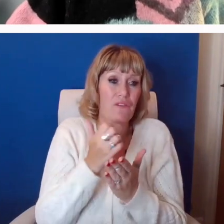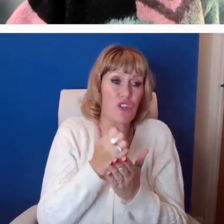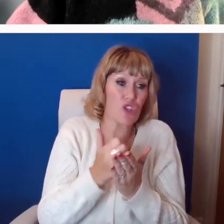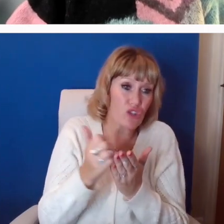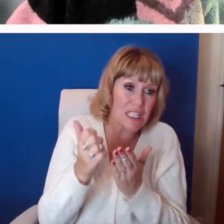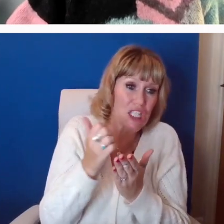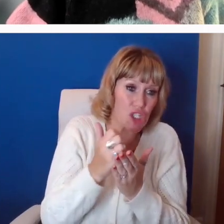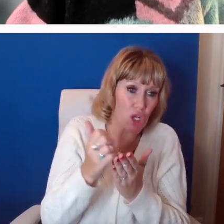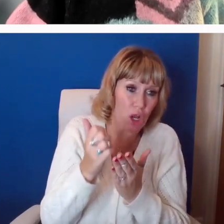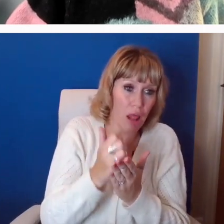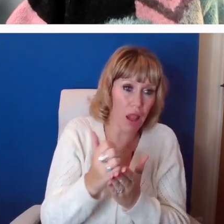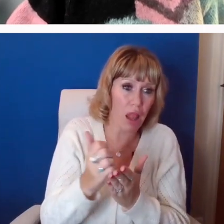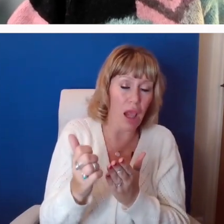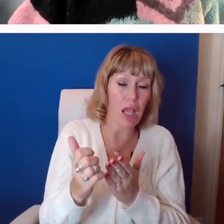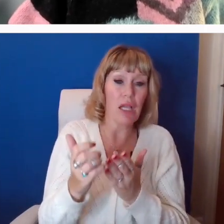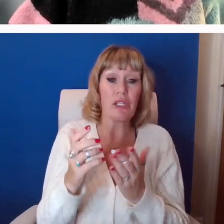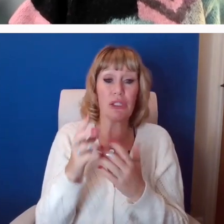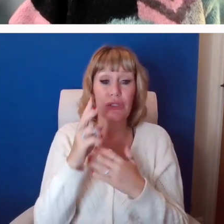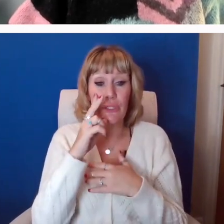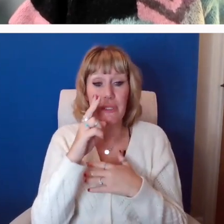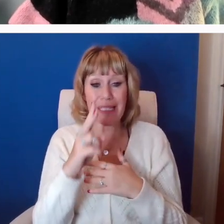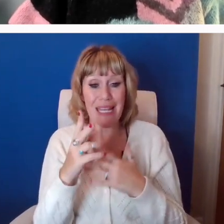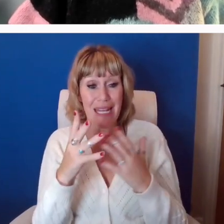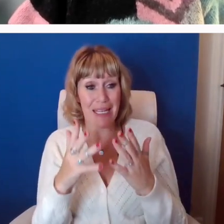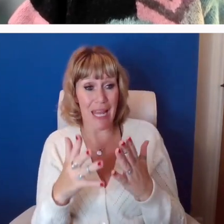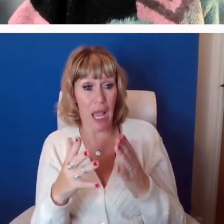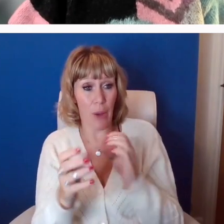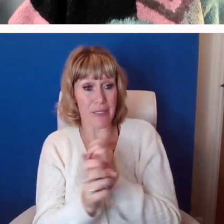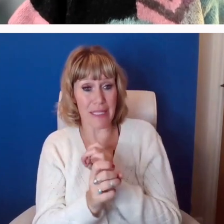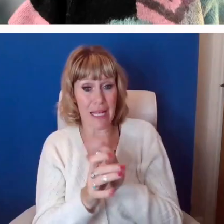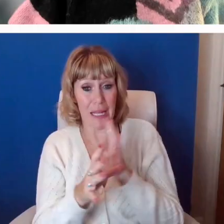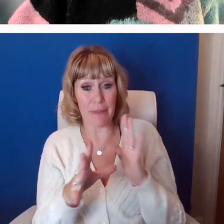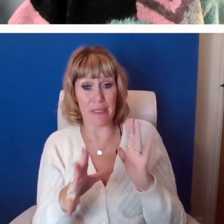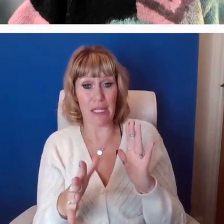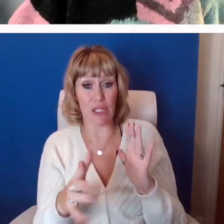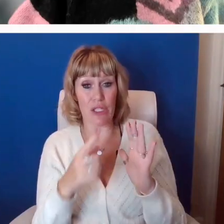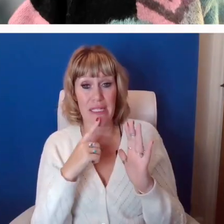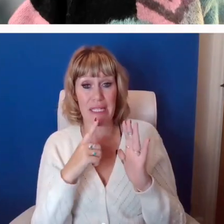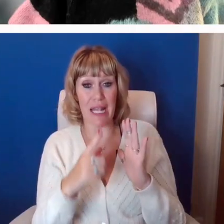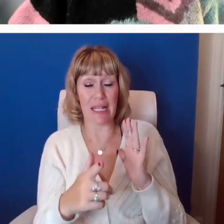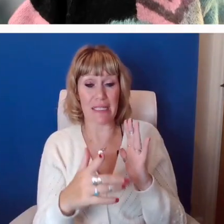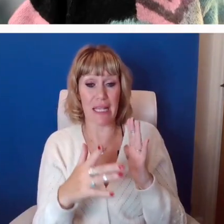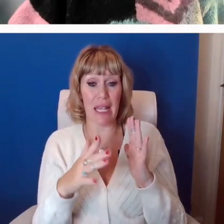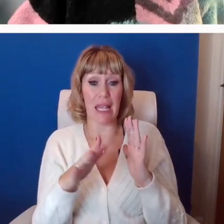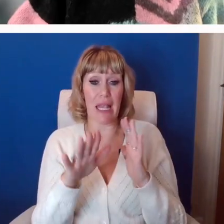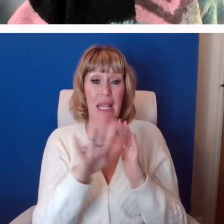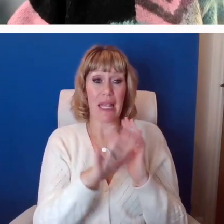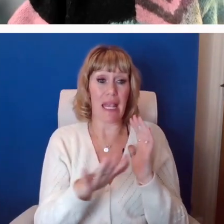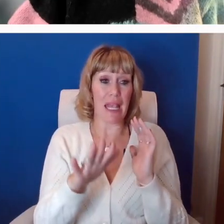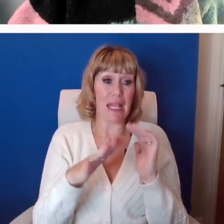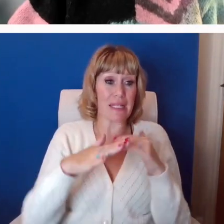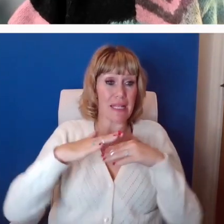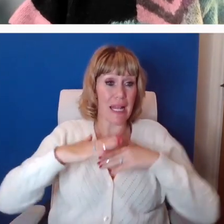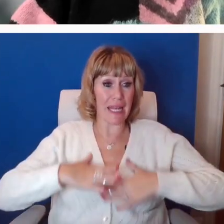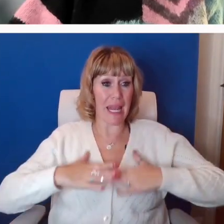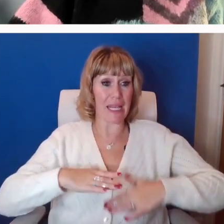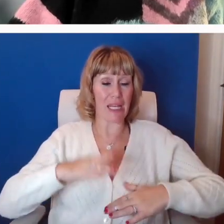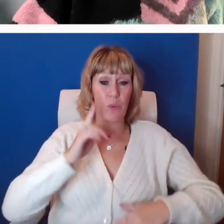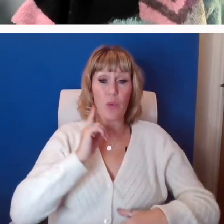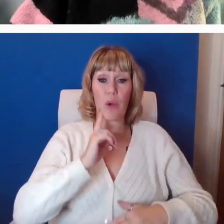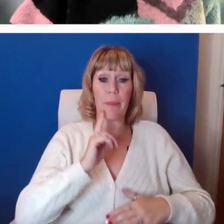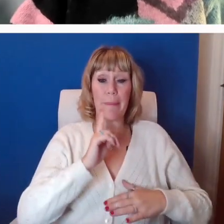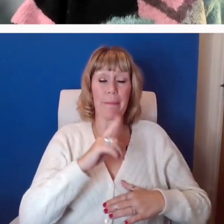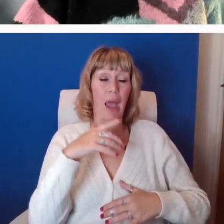Liberties, I think Nina describes it as a painted nude woman on ceramic plate. Her figure has the wings of a